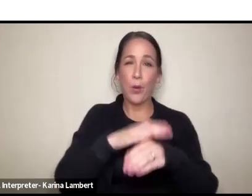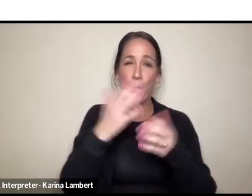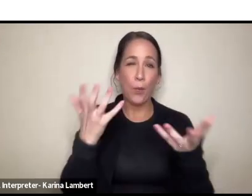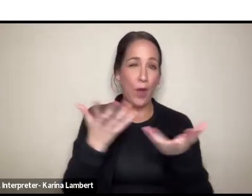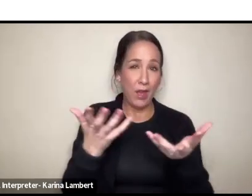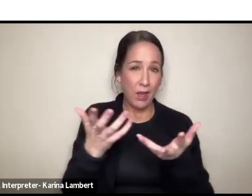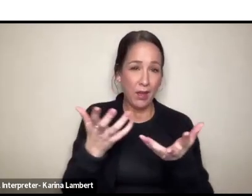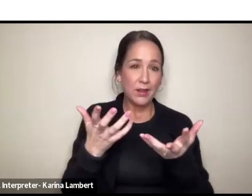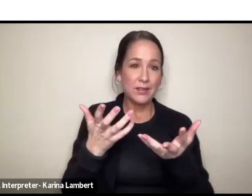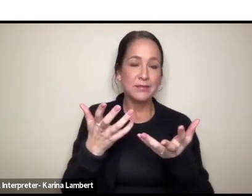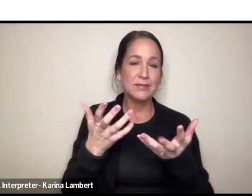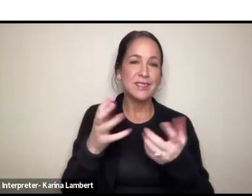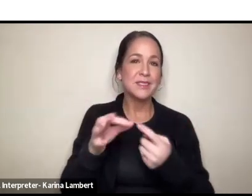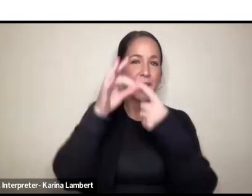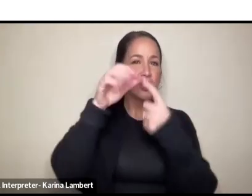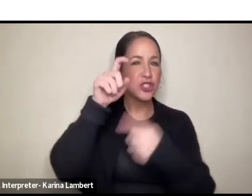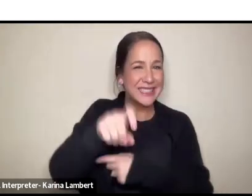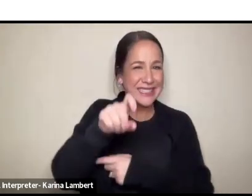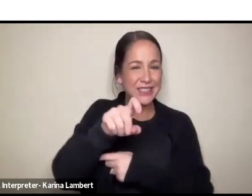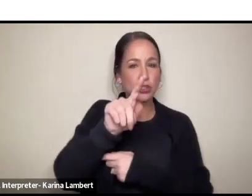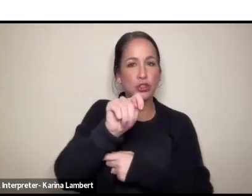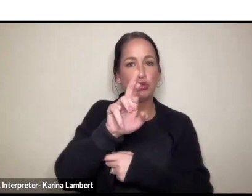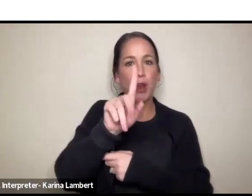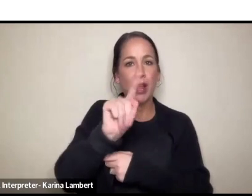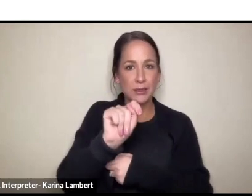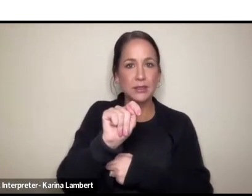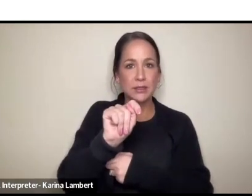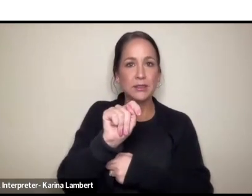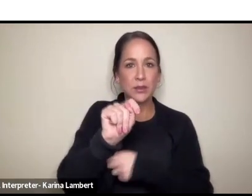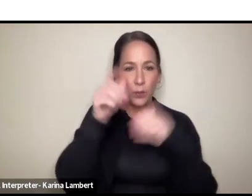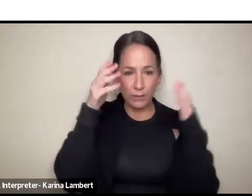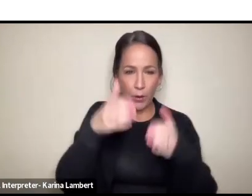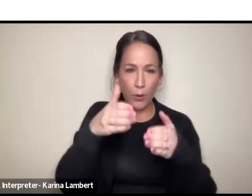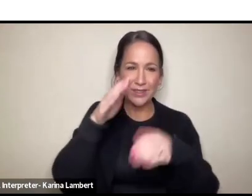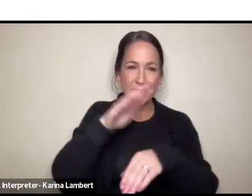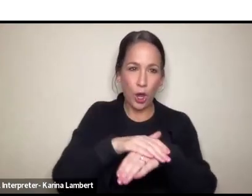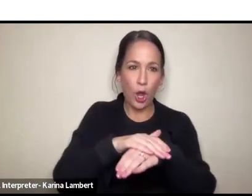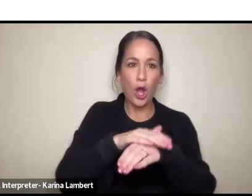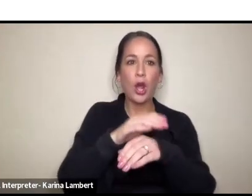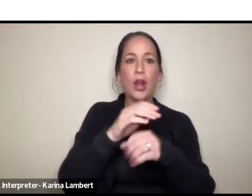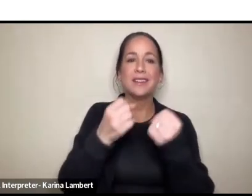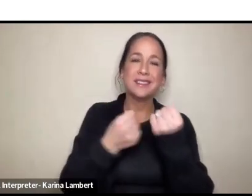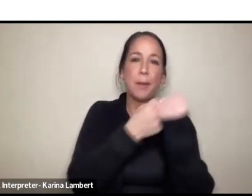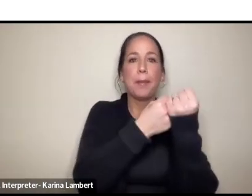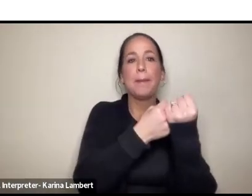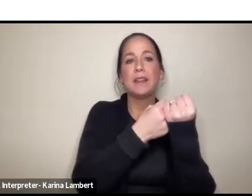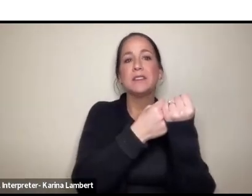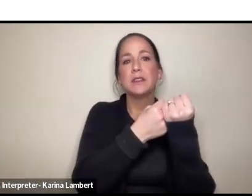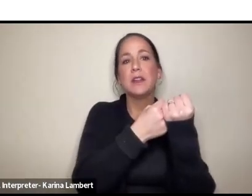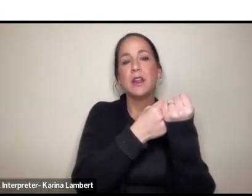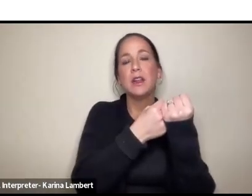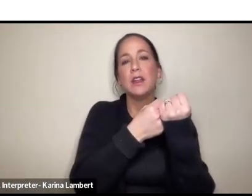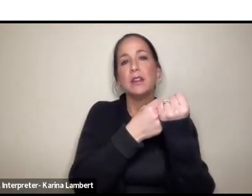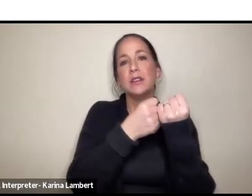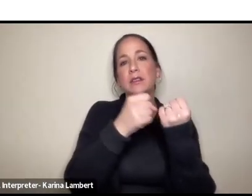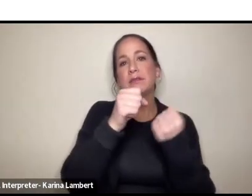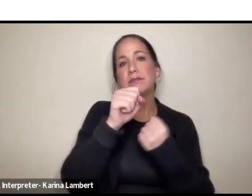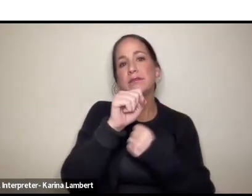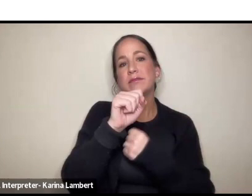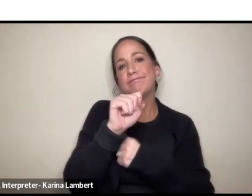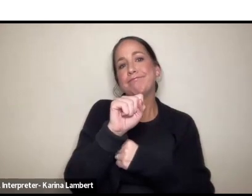around special needs trust, we're going to really focus on the supplemental income or SSI and